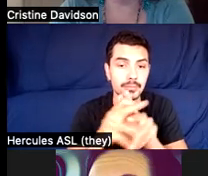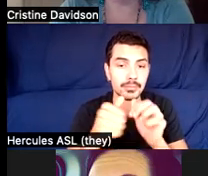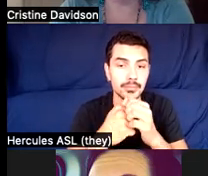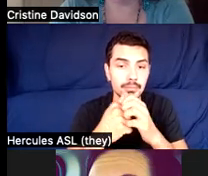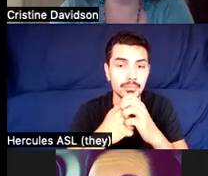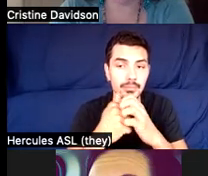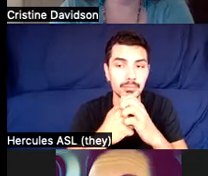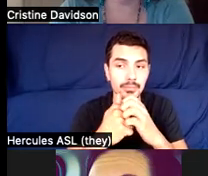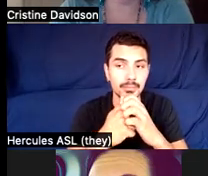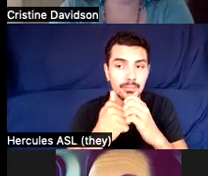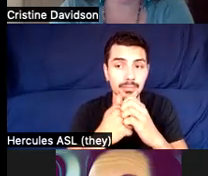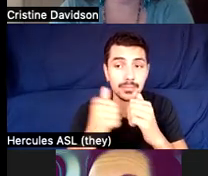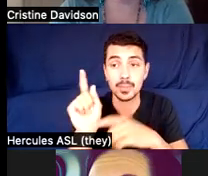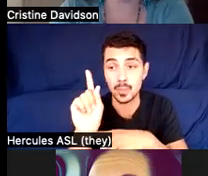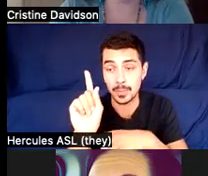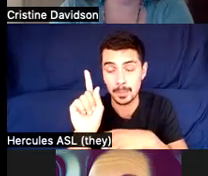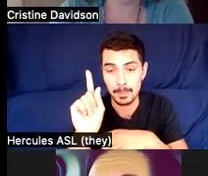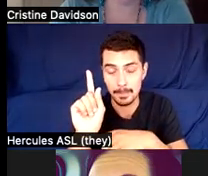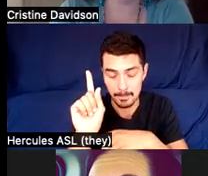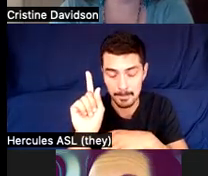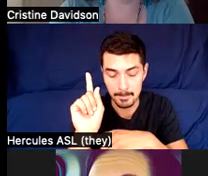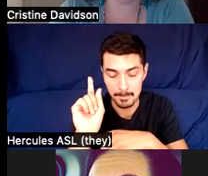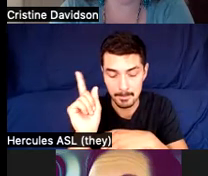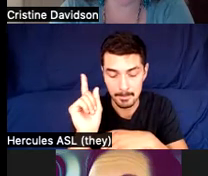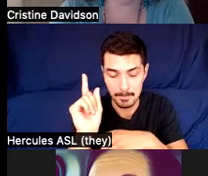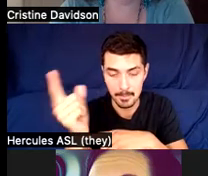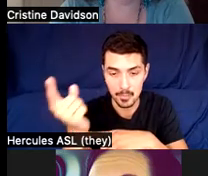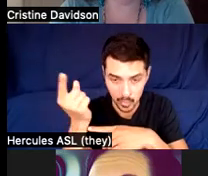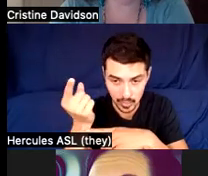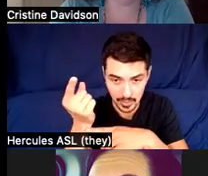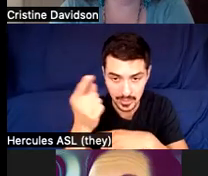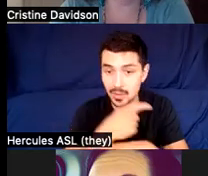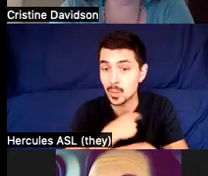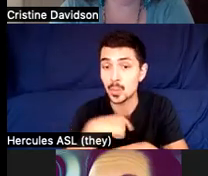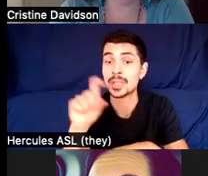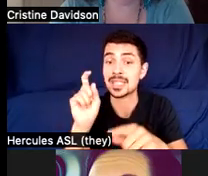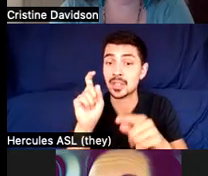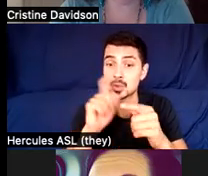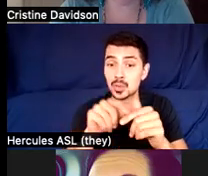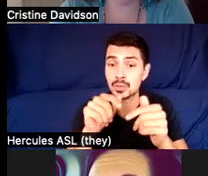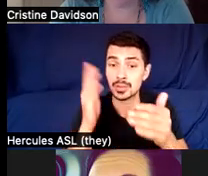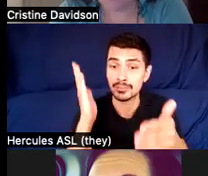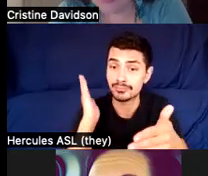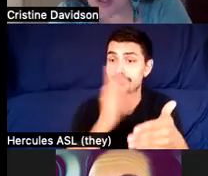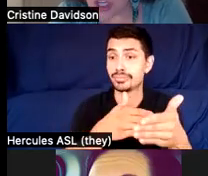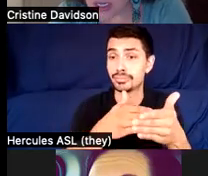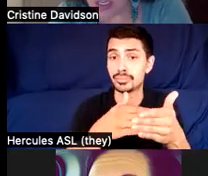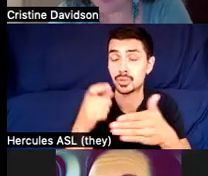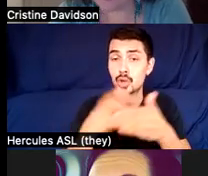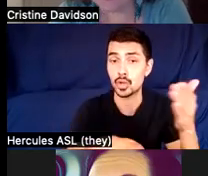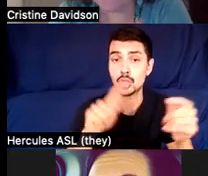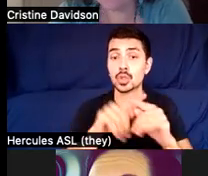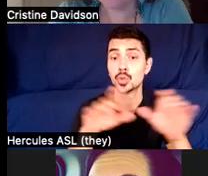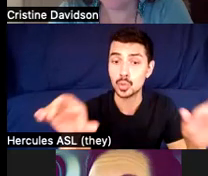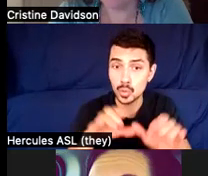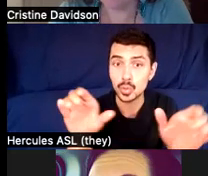So one, we don't have to press charges in order to do the forensic exam. Remember that. Okay. Okay, Trisha, Eddie, can